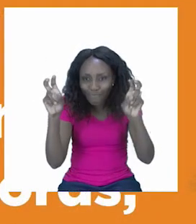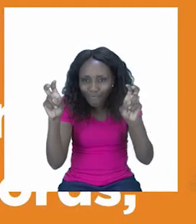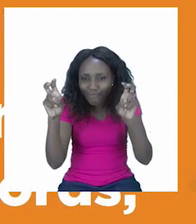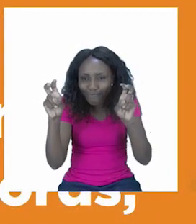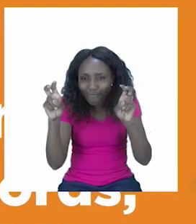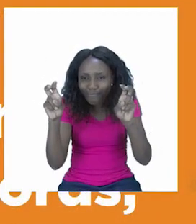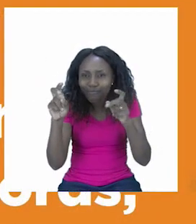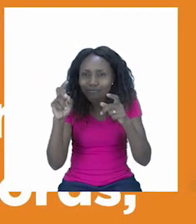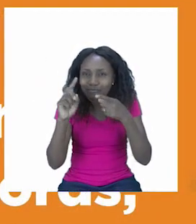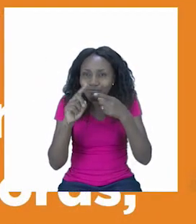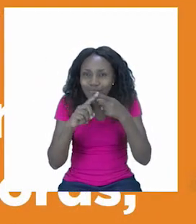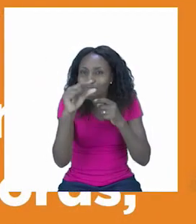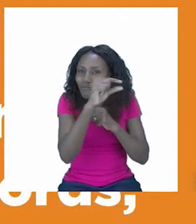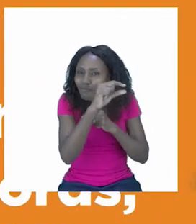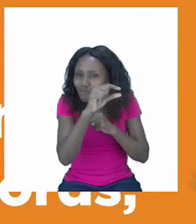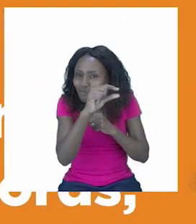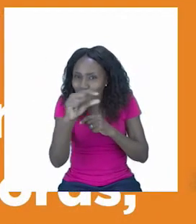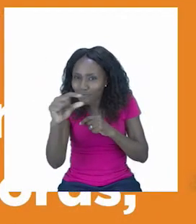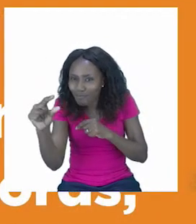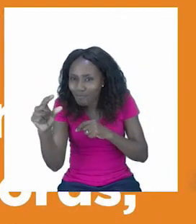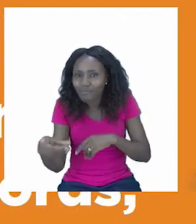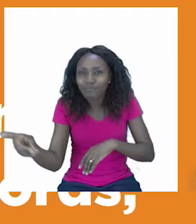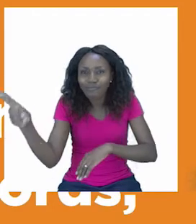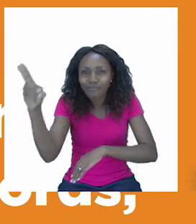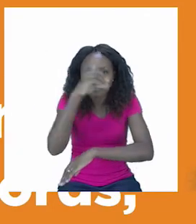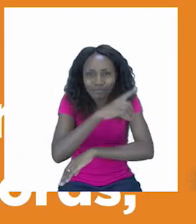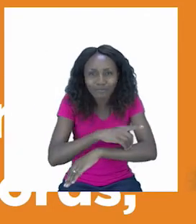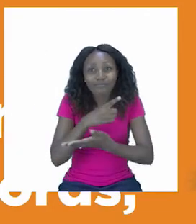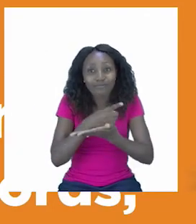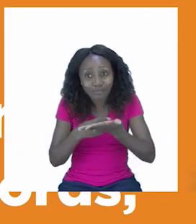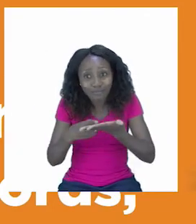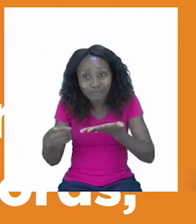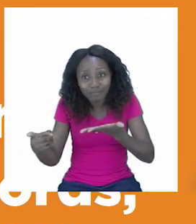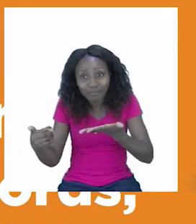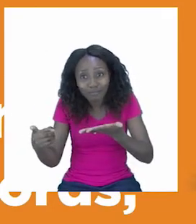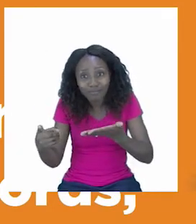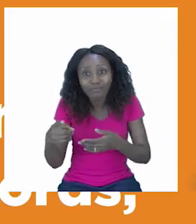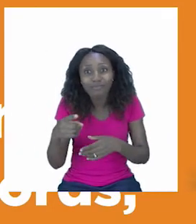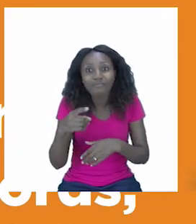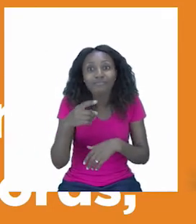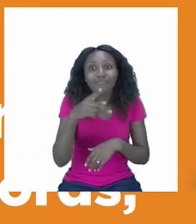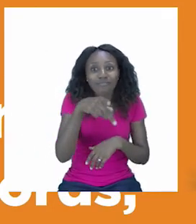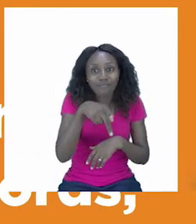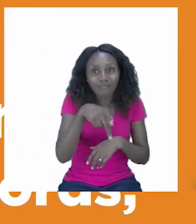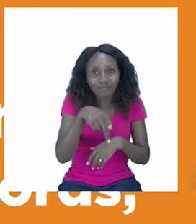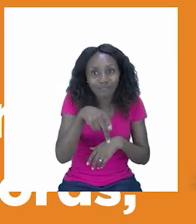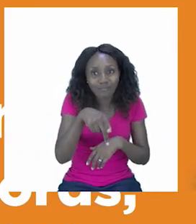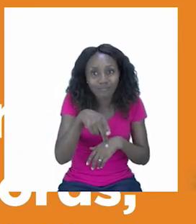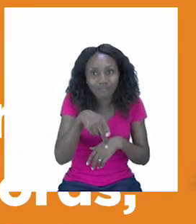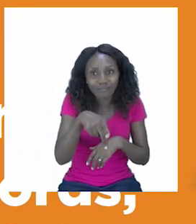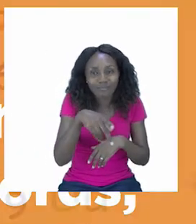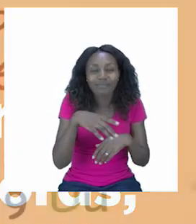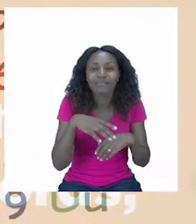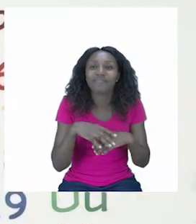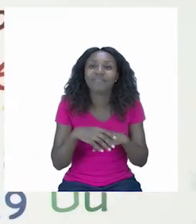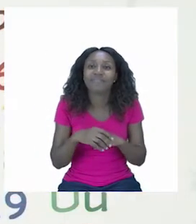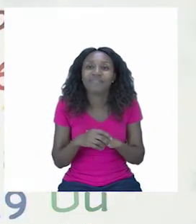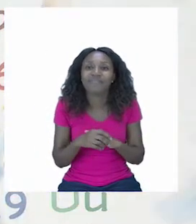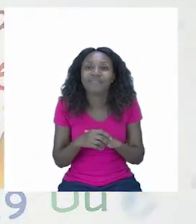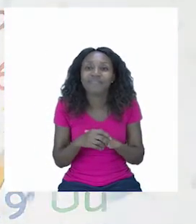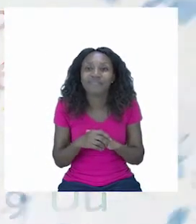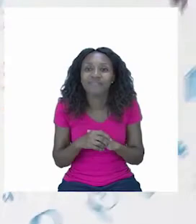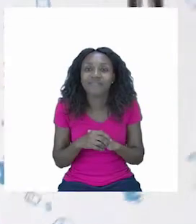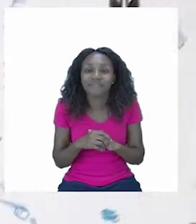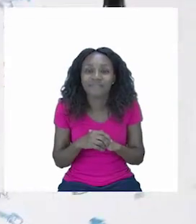about sight words, days of the week, and pronouns.